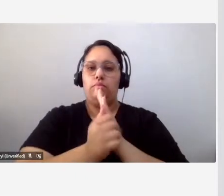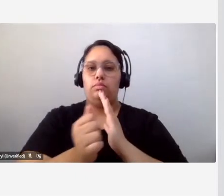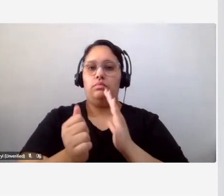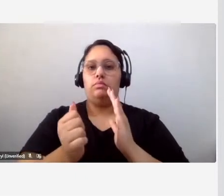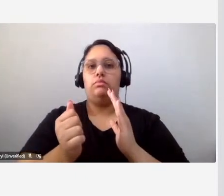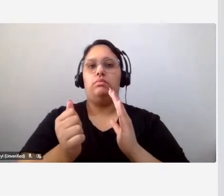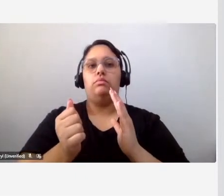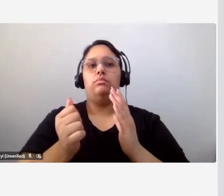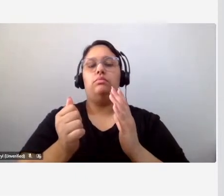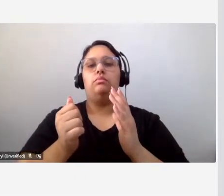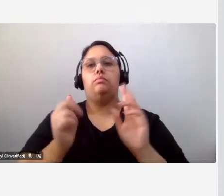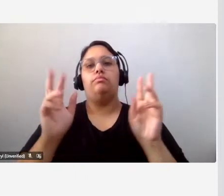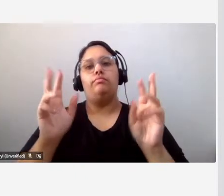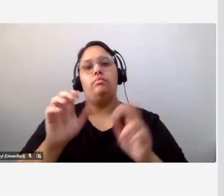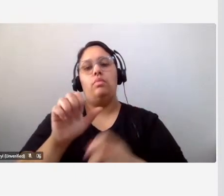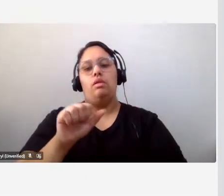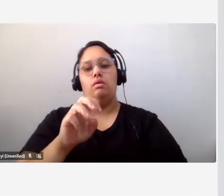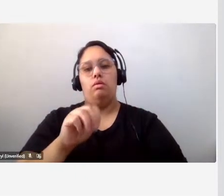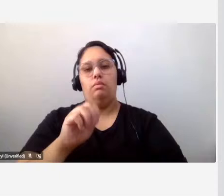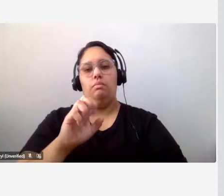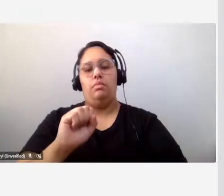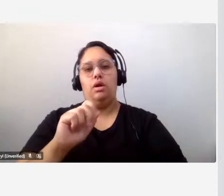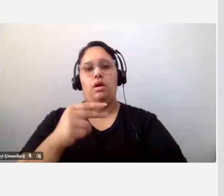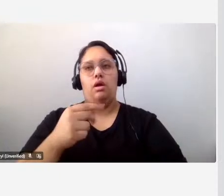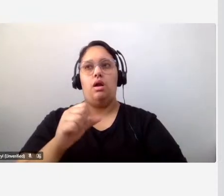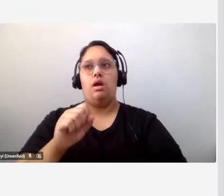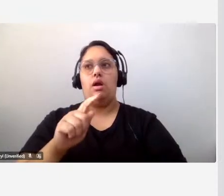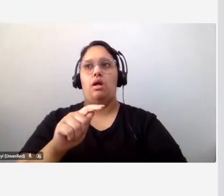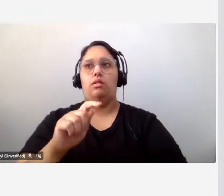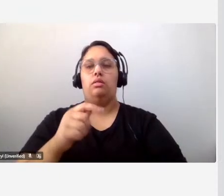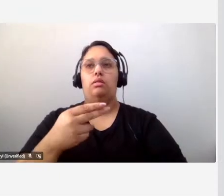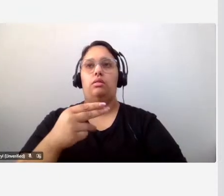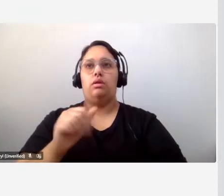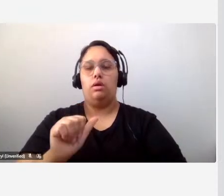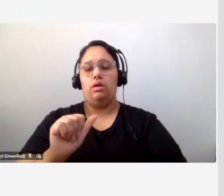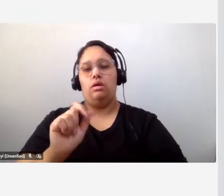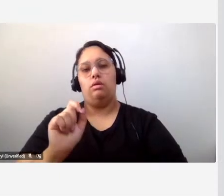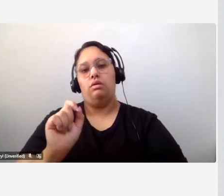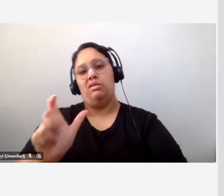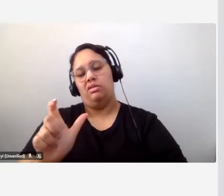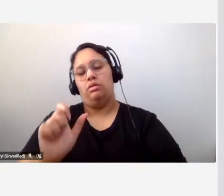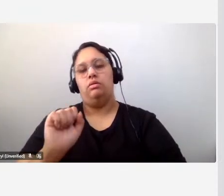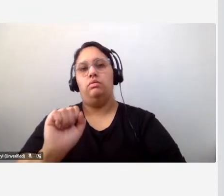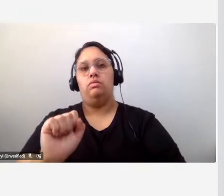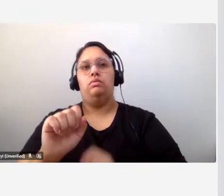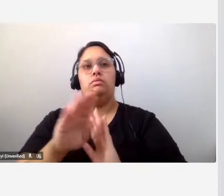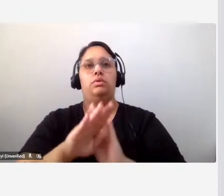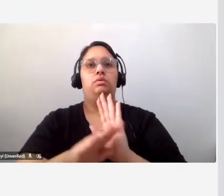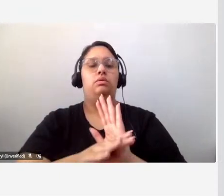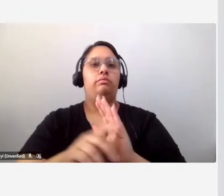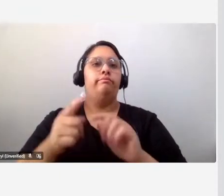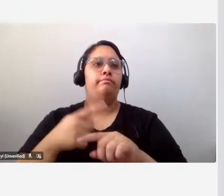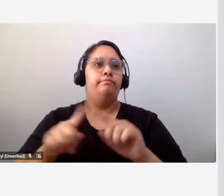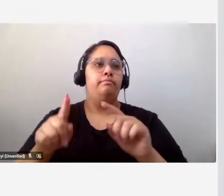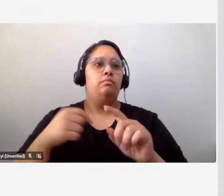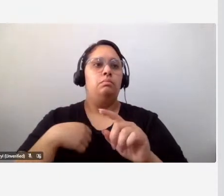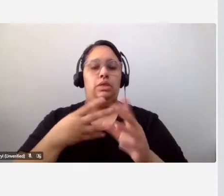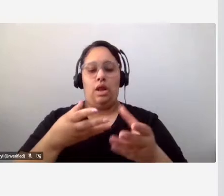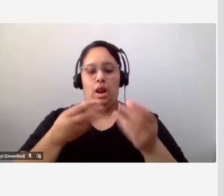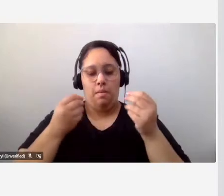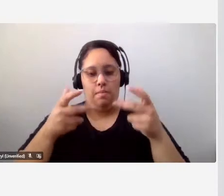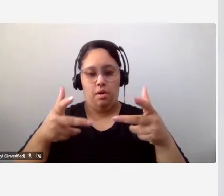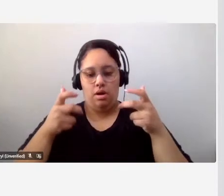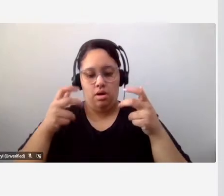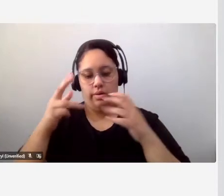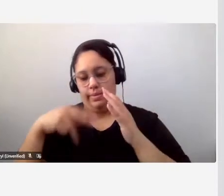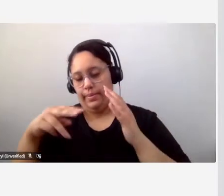amakangata. Ubaututu may translate that. You know, I couldn't get that, you